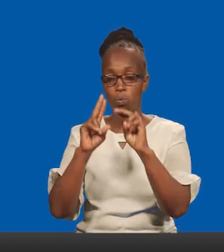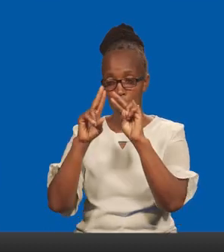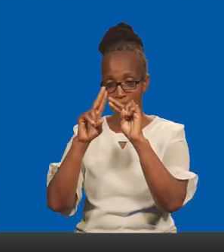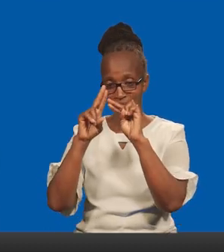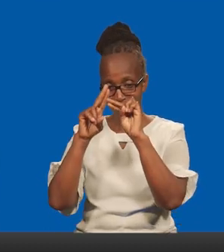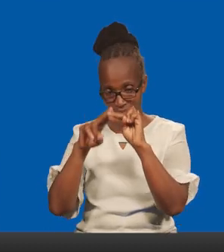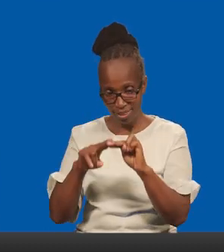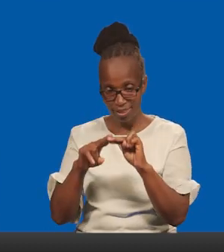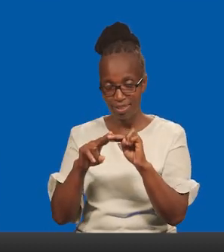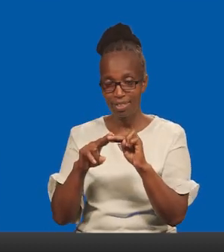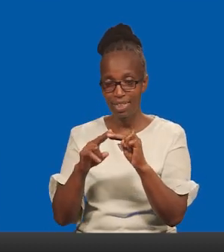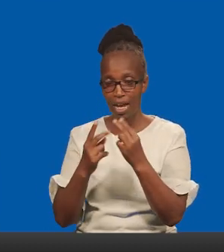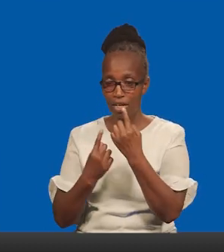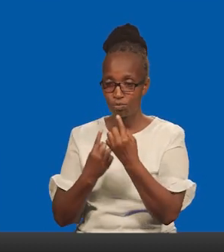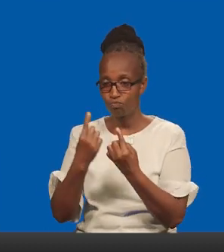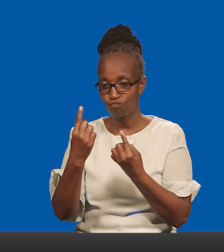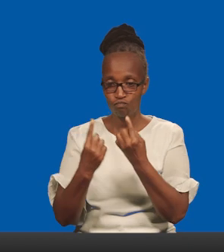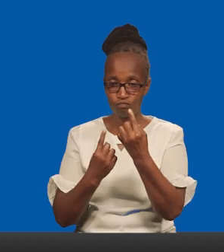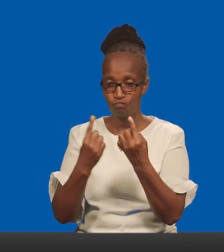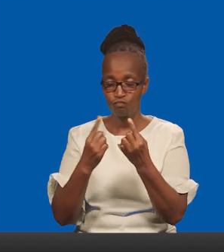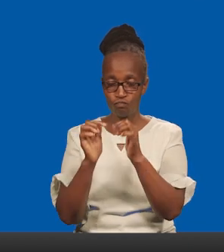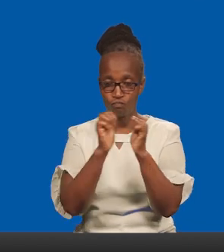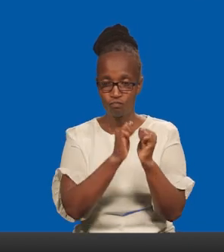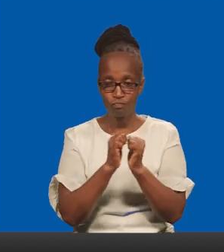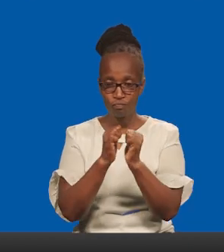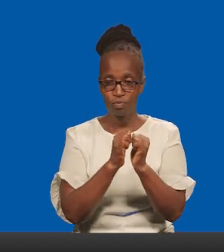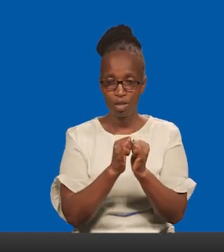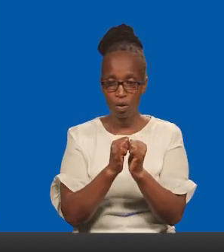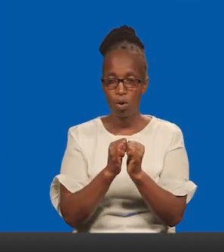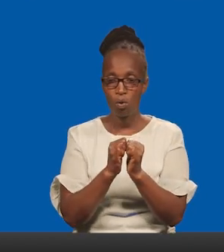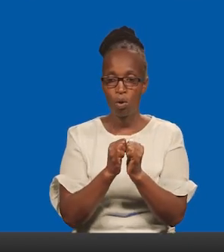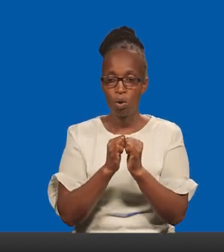It is important that we pull together,